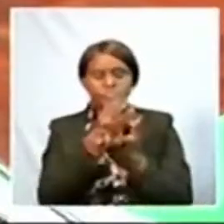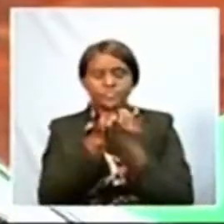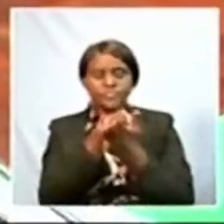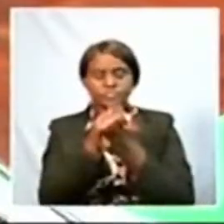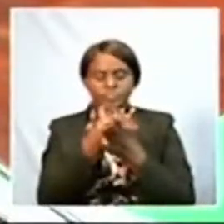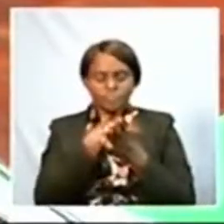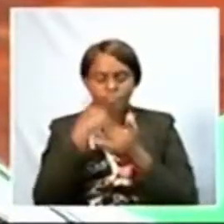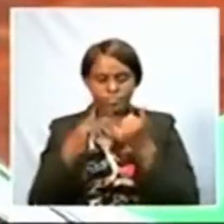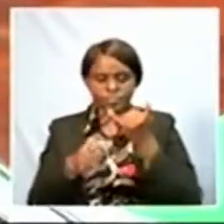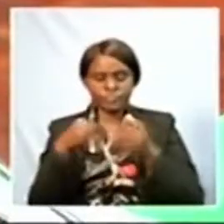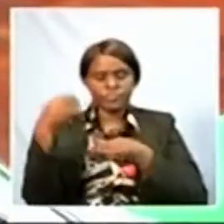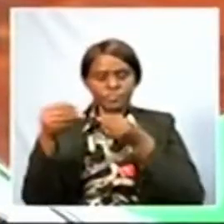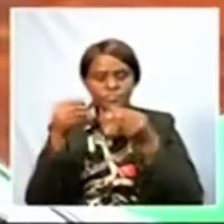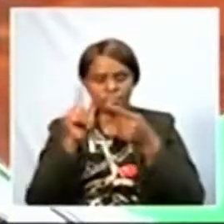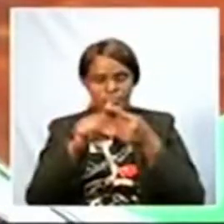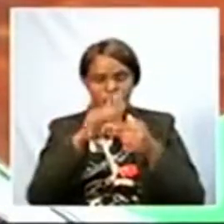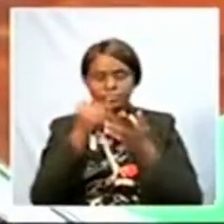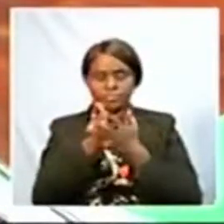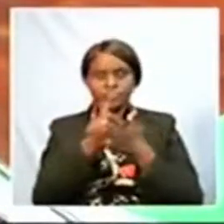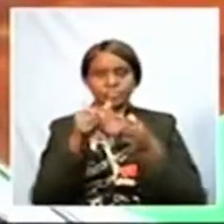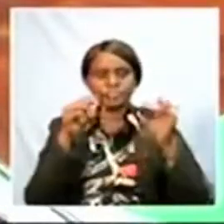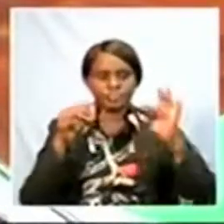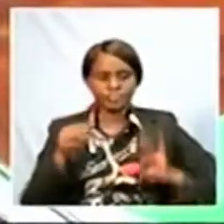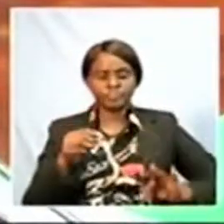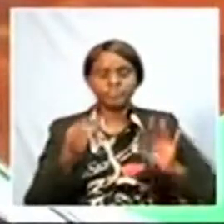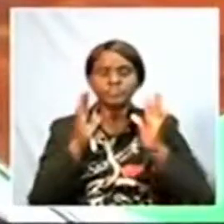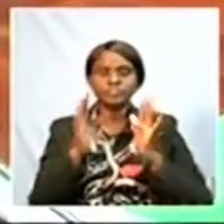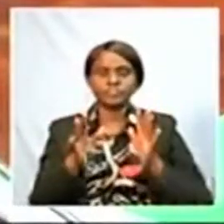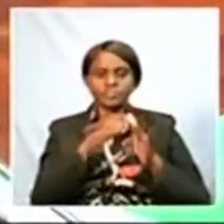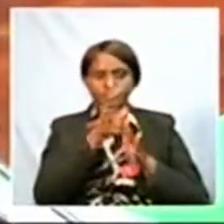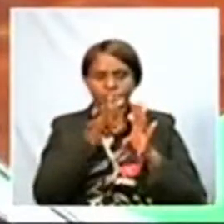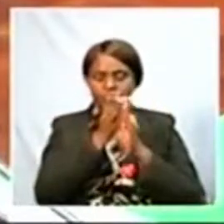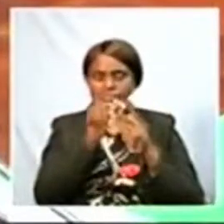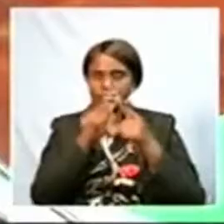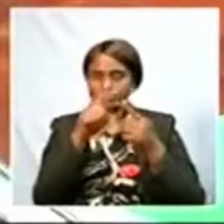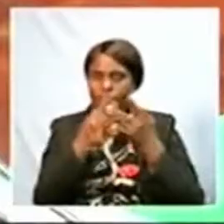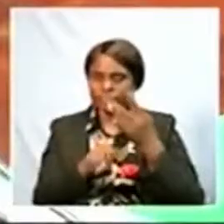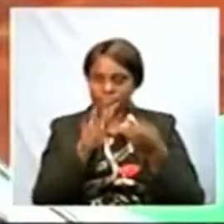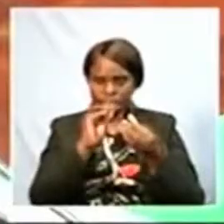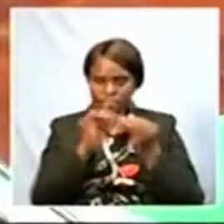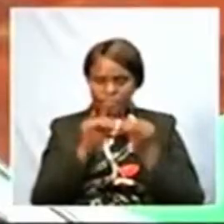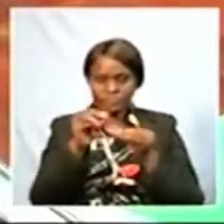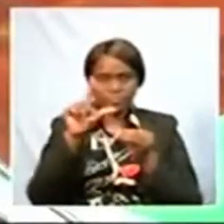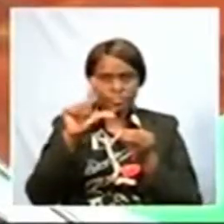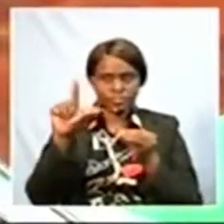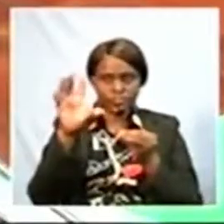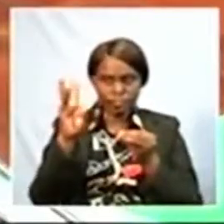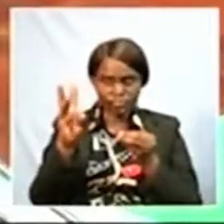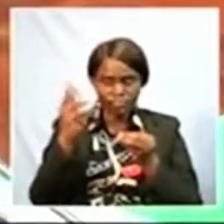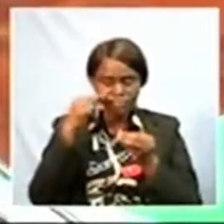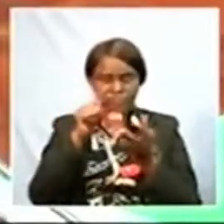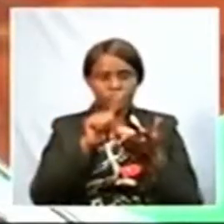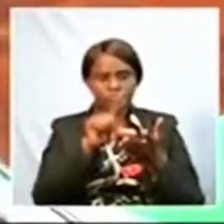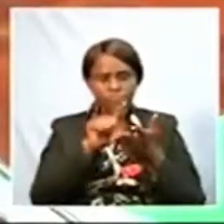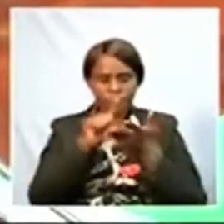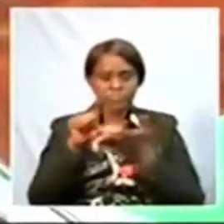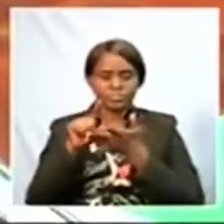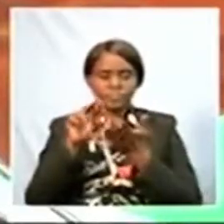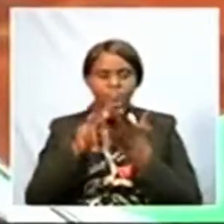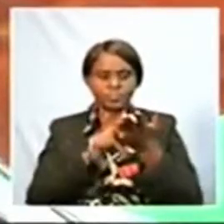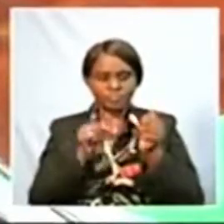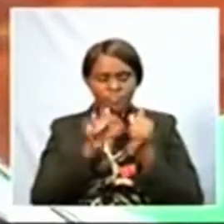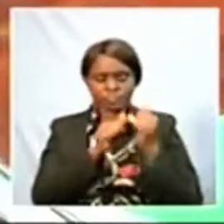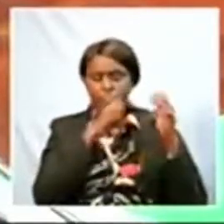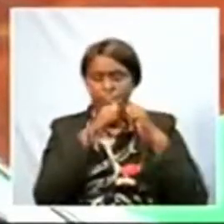have since been disbursed to the intended beneficiaries. Refer to Appendix 27 for the loan status and